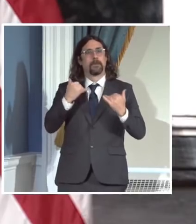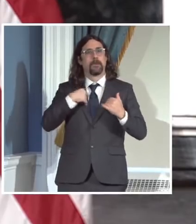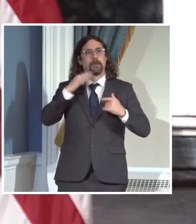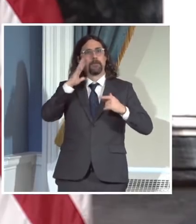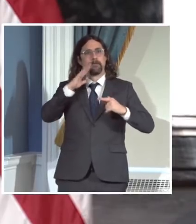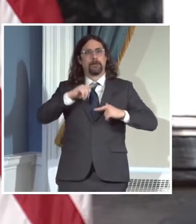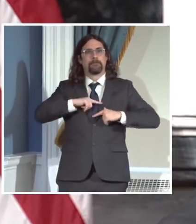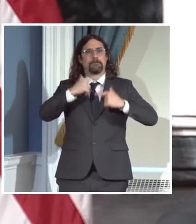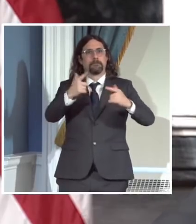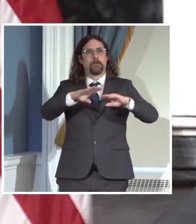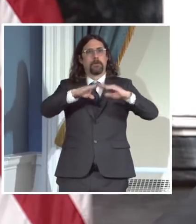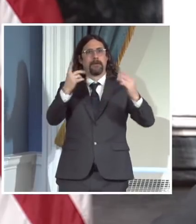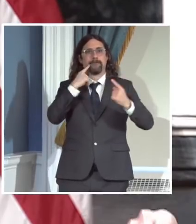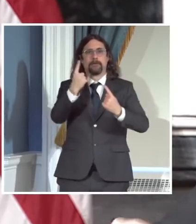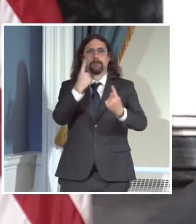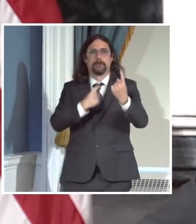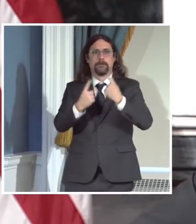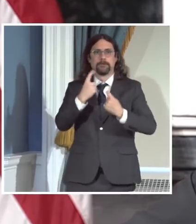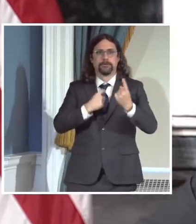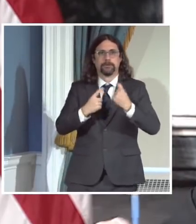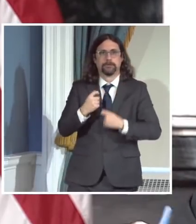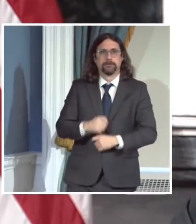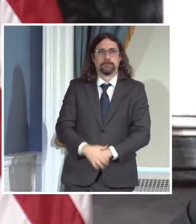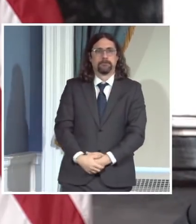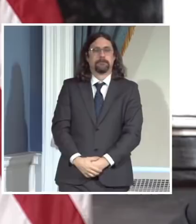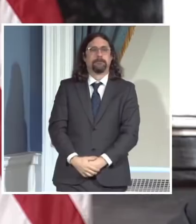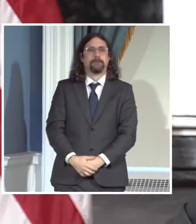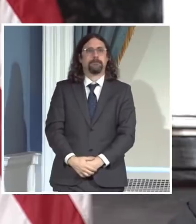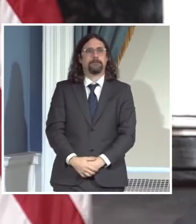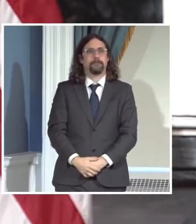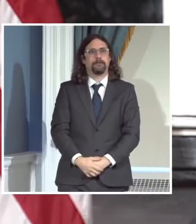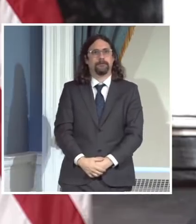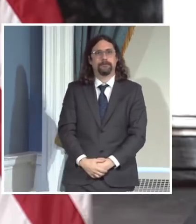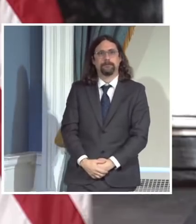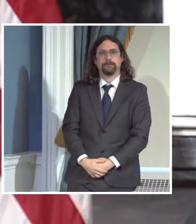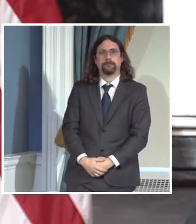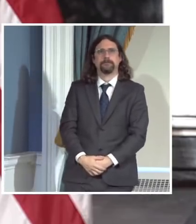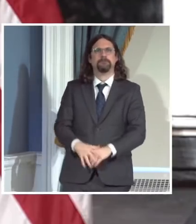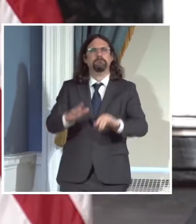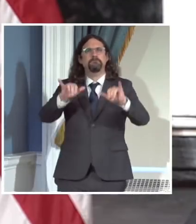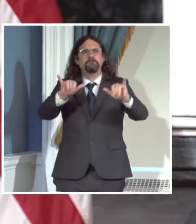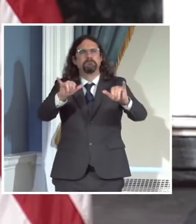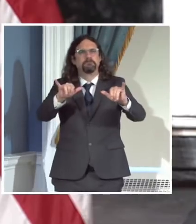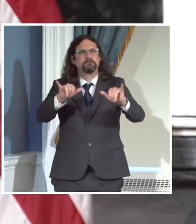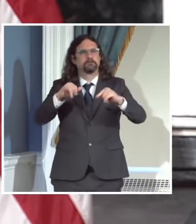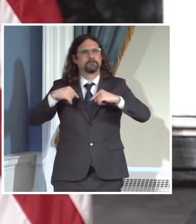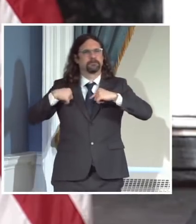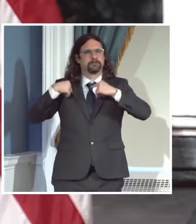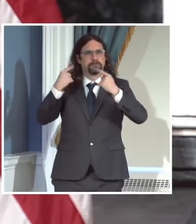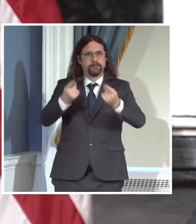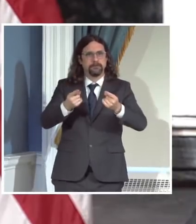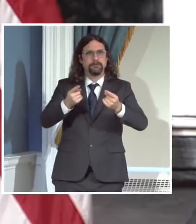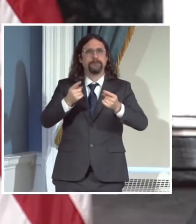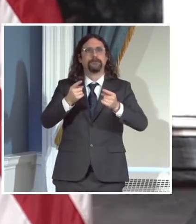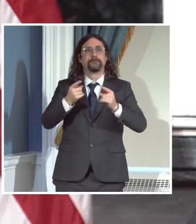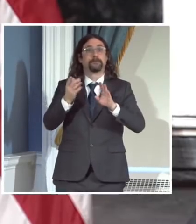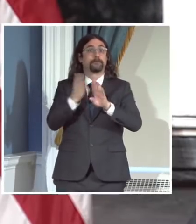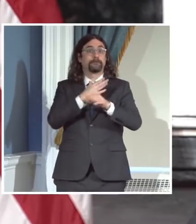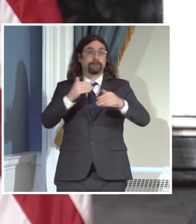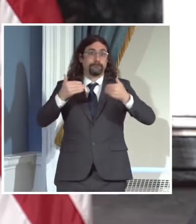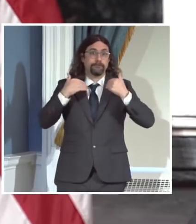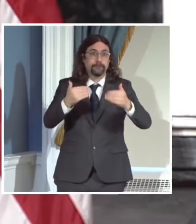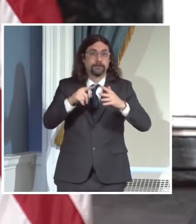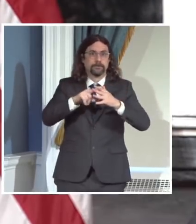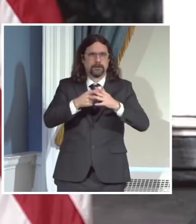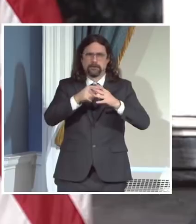to let me know the name and the outlet of each caller. Yeah, I just have 3 quick programming notes at the top. The first is we're going to do 1 question per